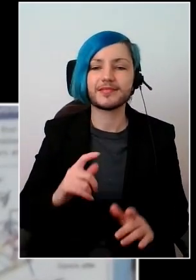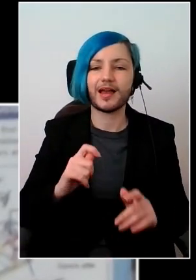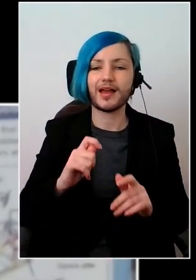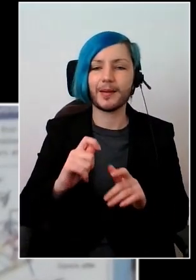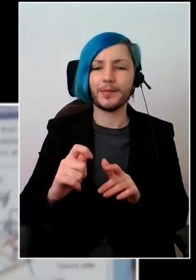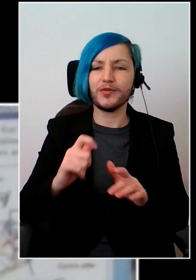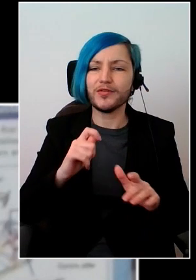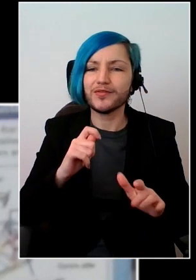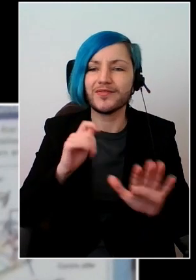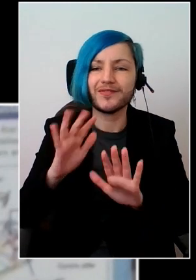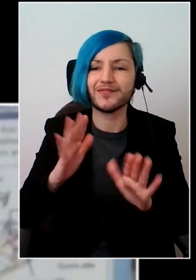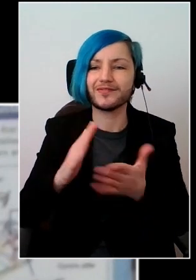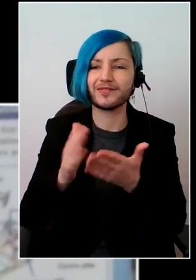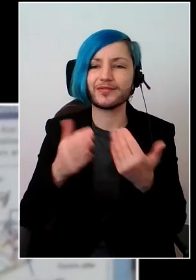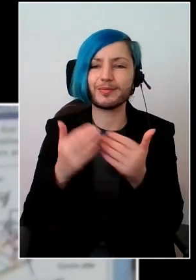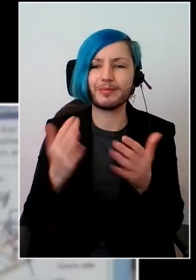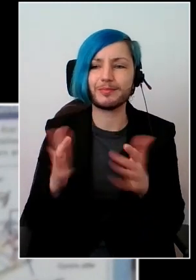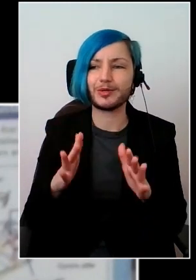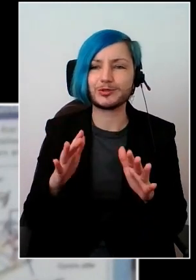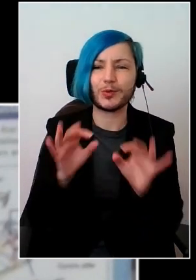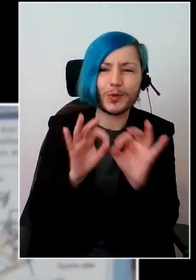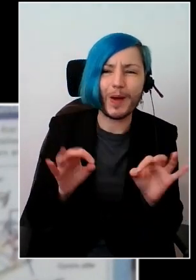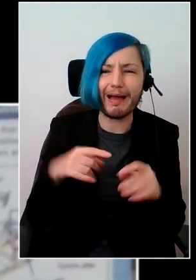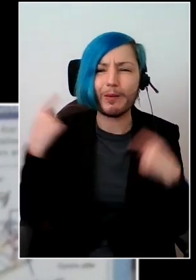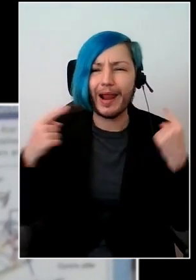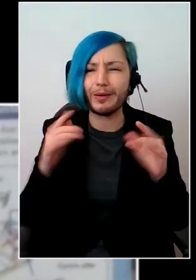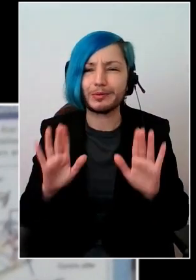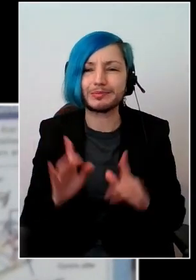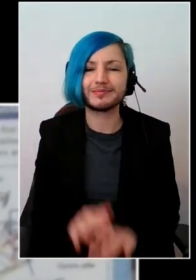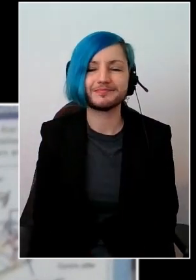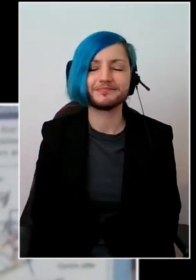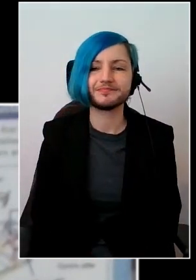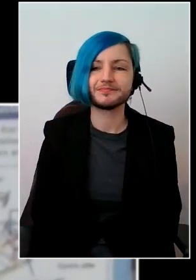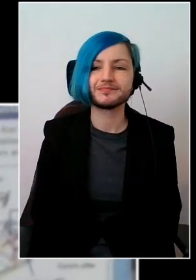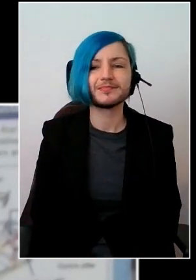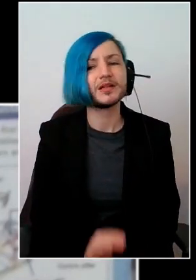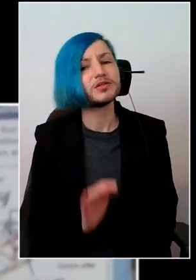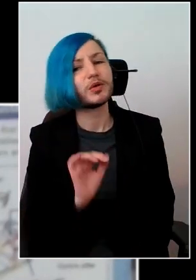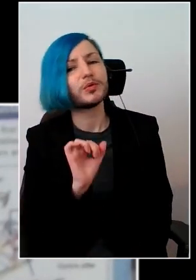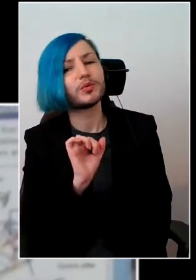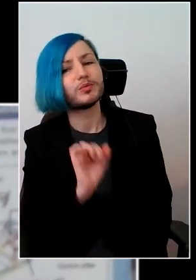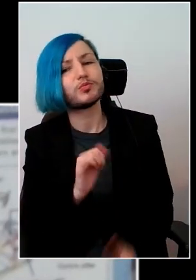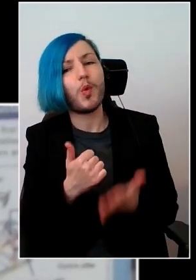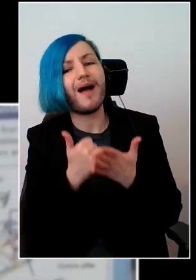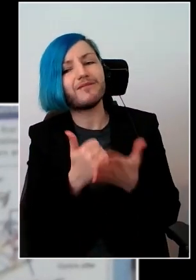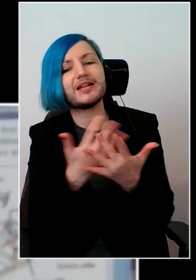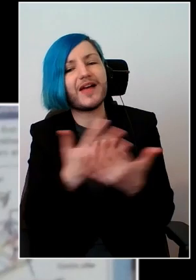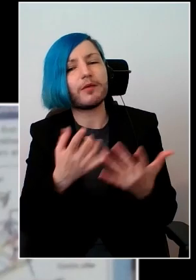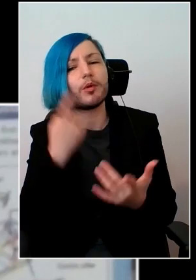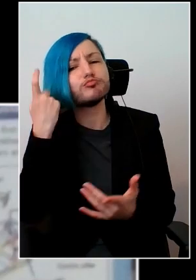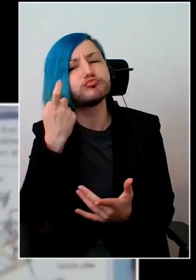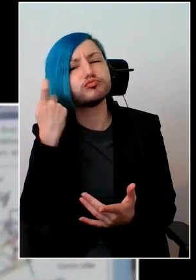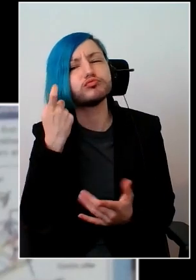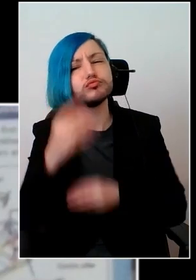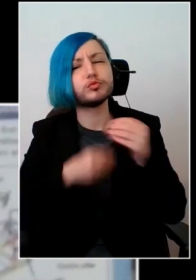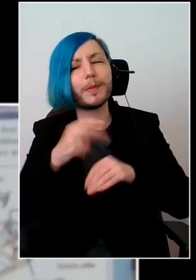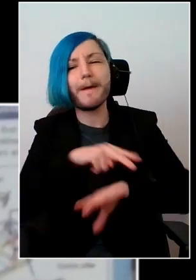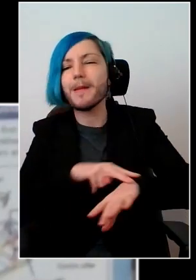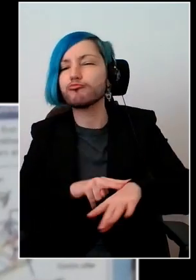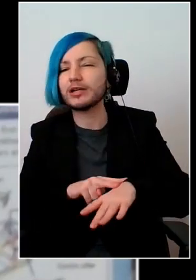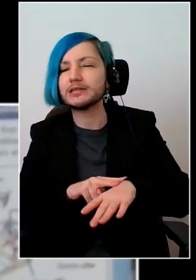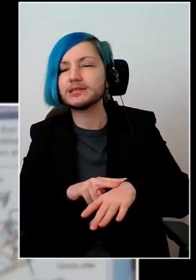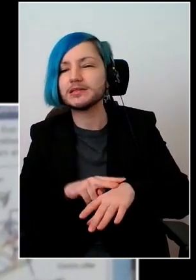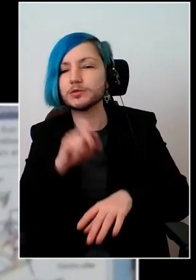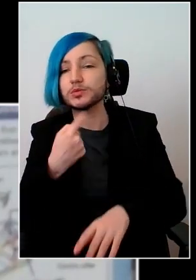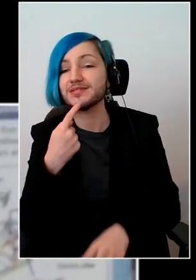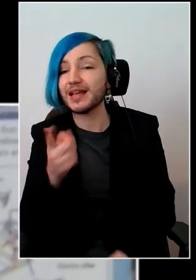quiet? So, what advice would you give to anyone considering an apprenticeship now? I would definitely say